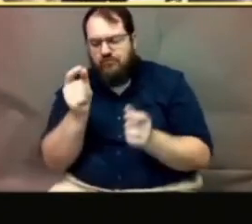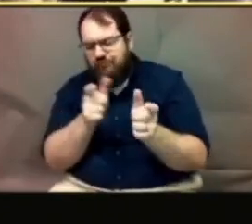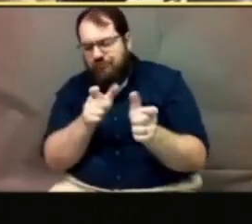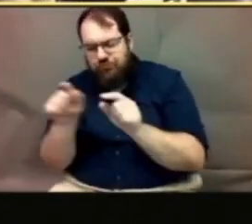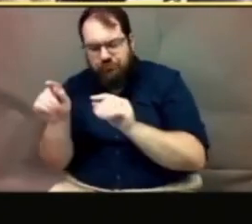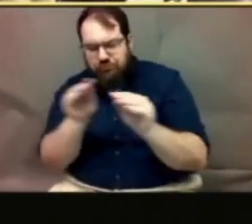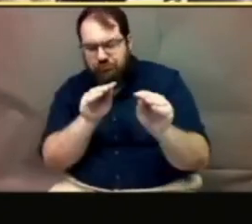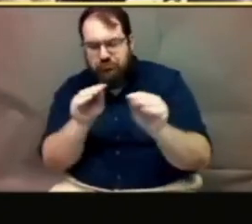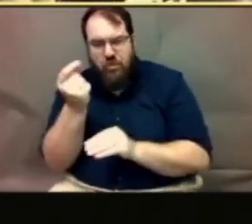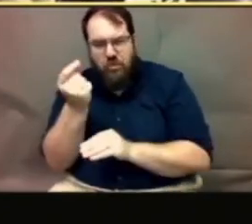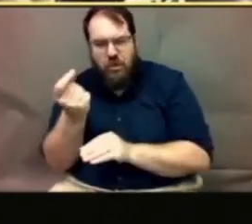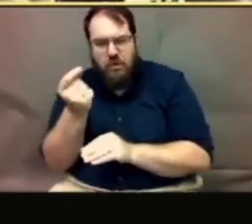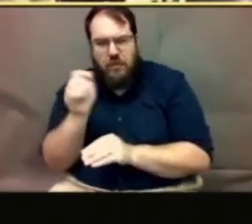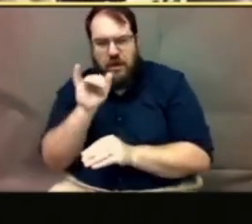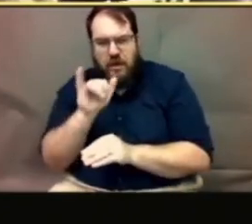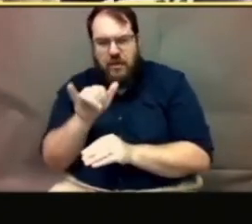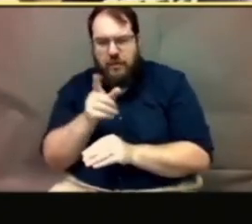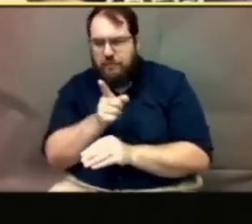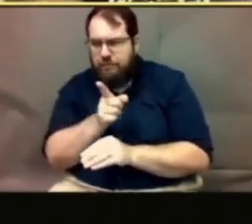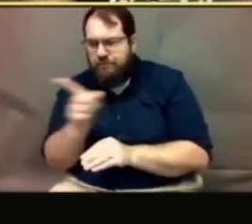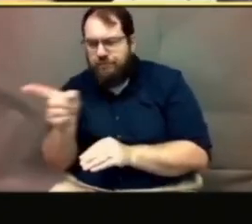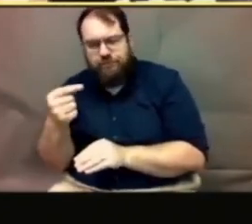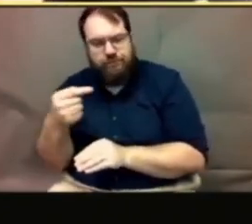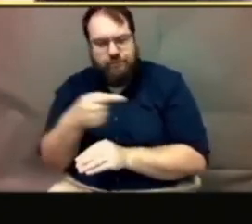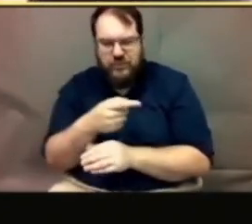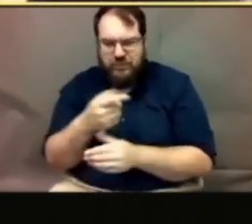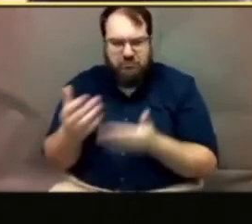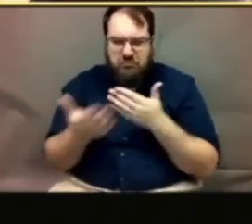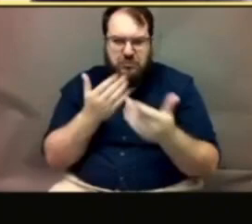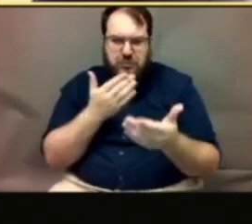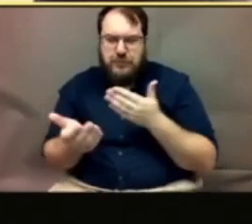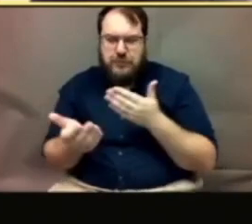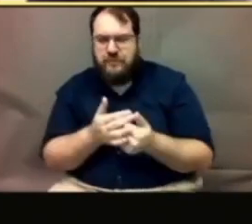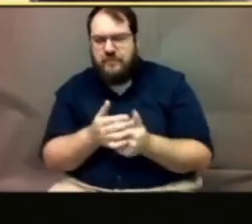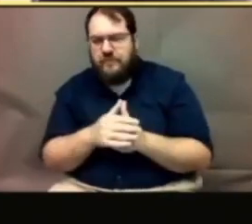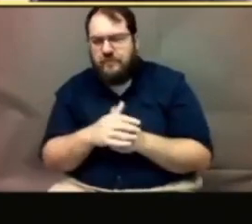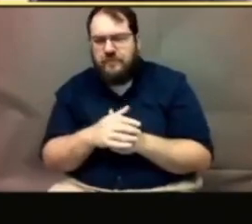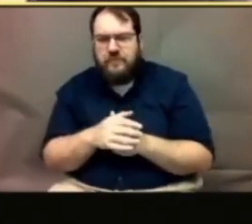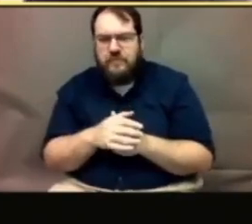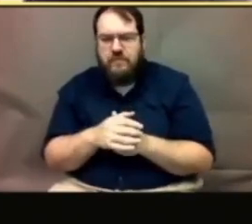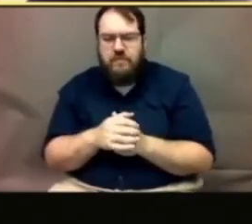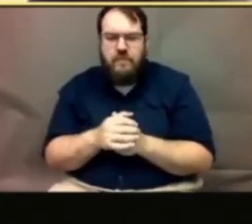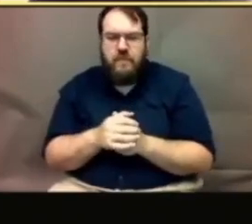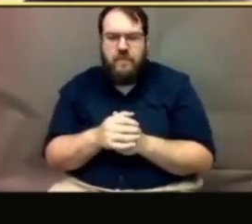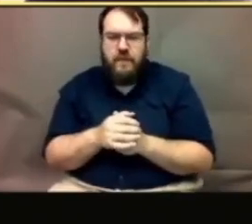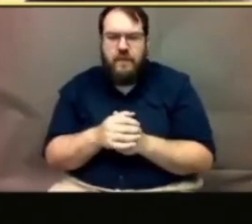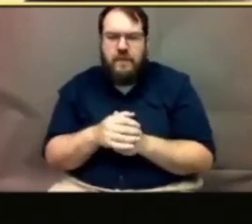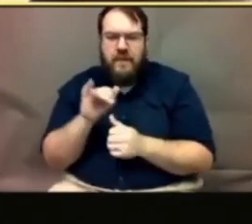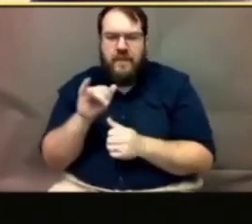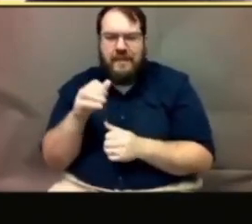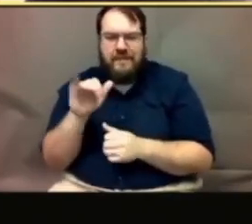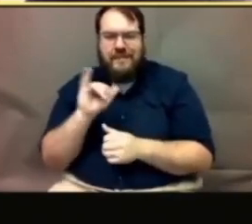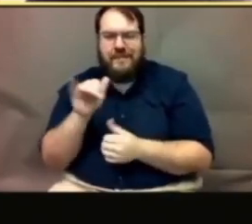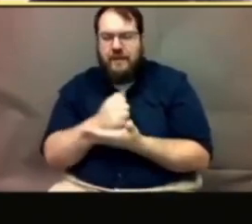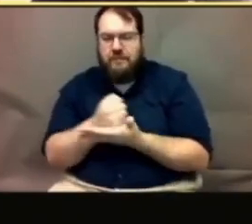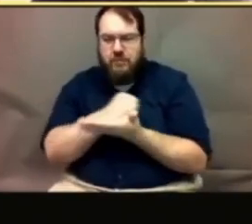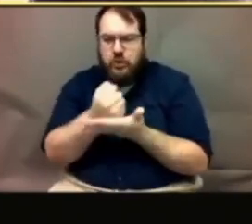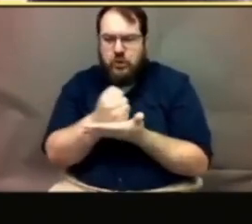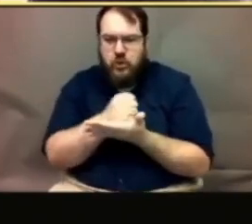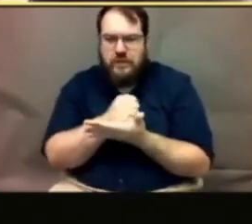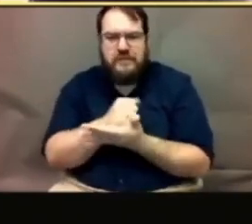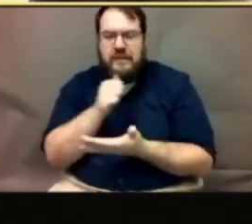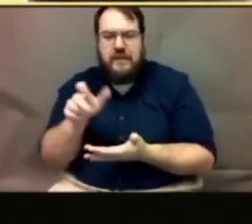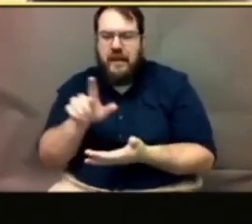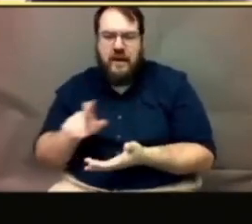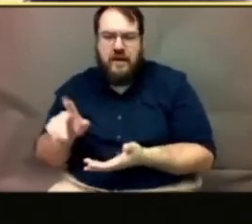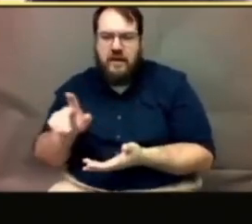direction. And so that's how we made inputs like keys, but for the mouse. It's just like a joystick instead of a mouse.